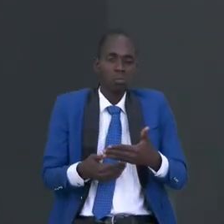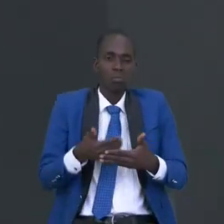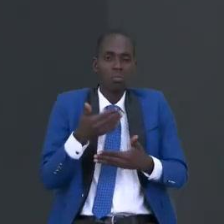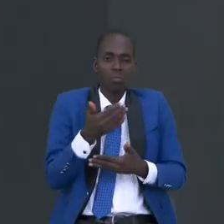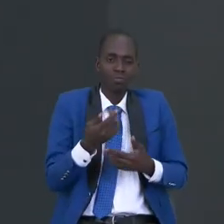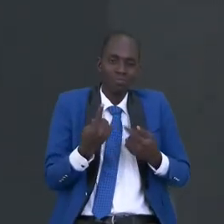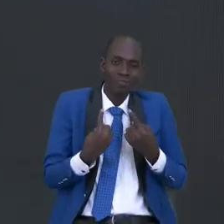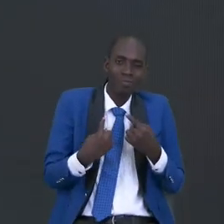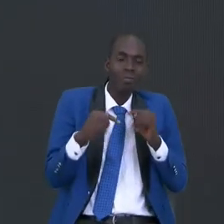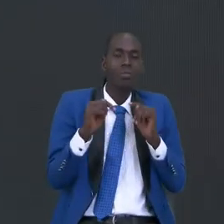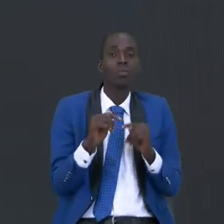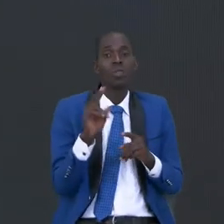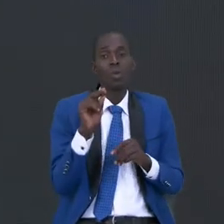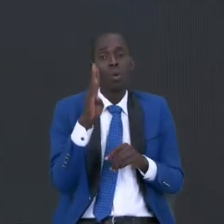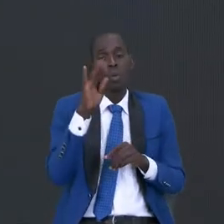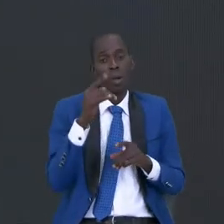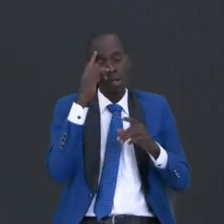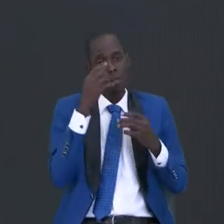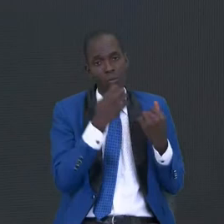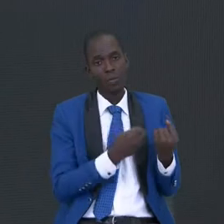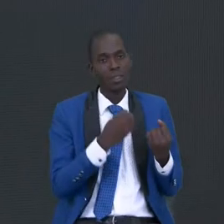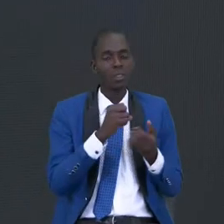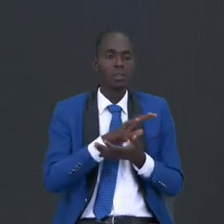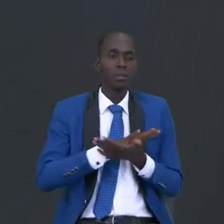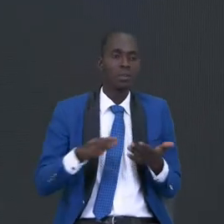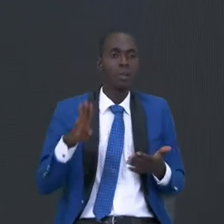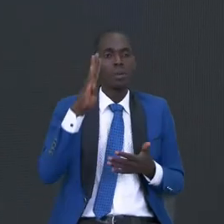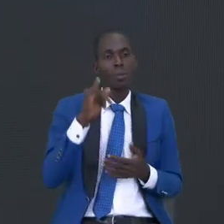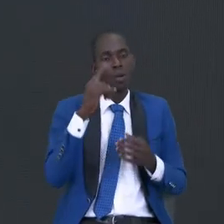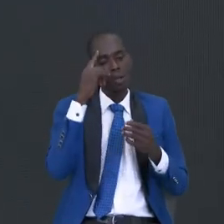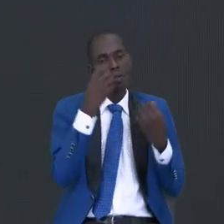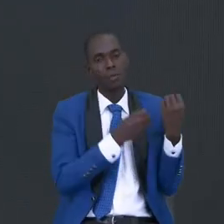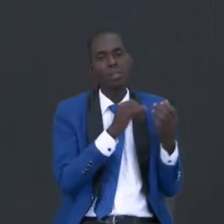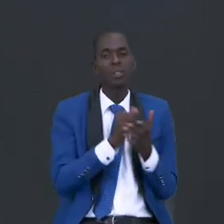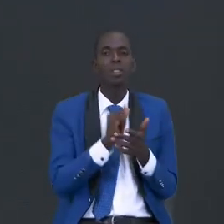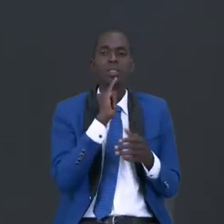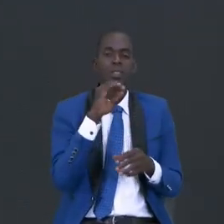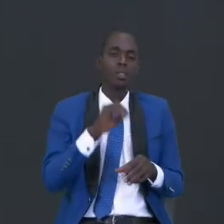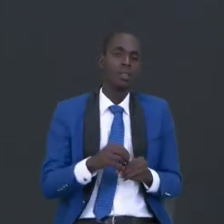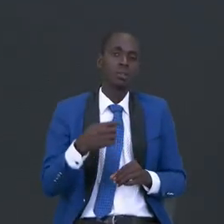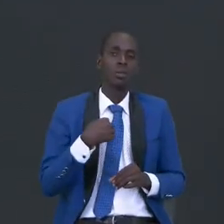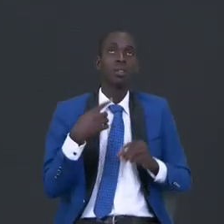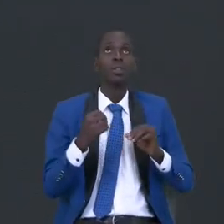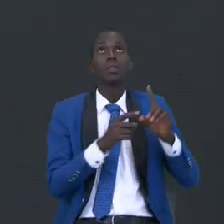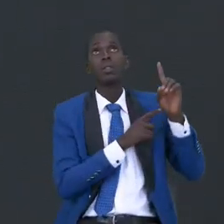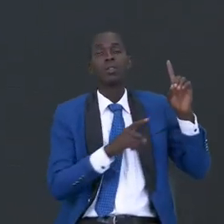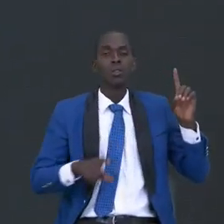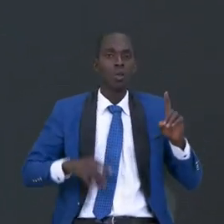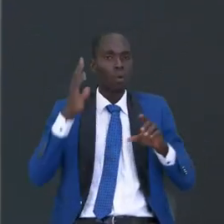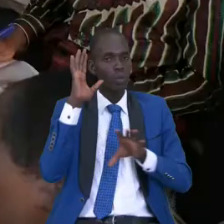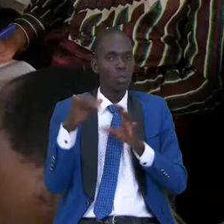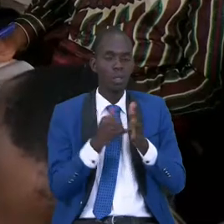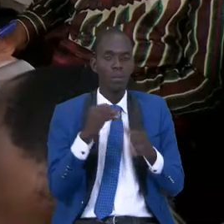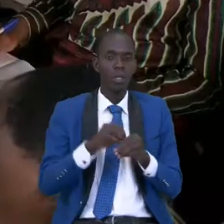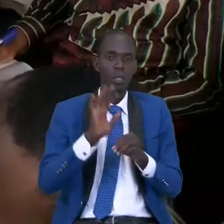faith. Sanctified by faith that is in me. The Lord will do it in your